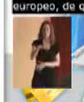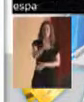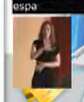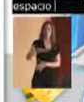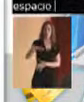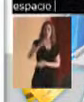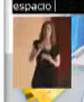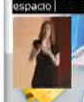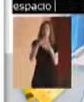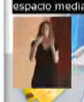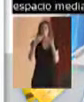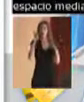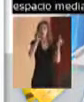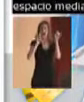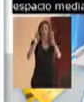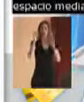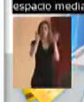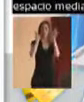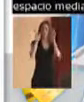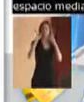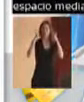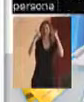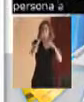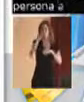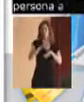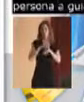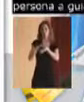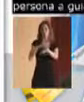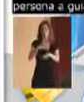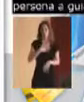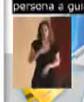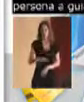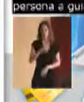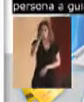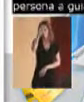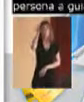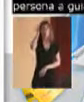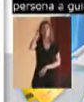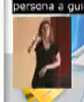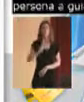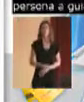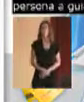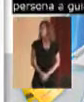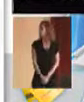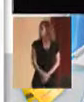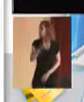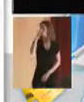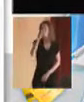to represent space through sounds to help the blind to find their